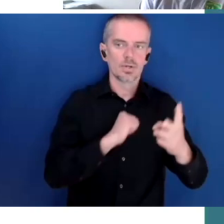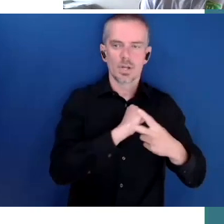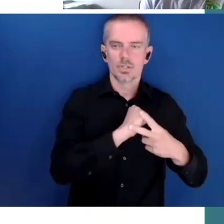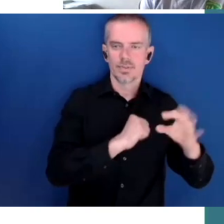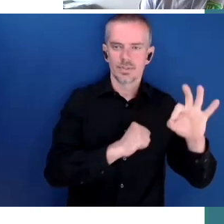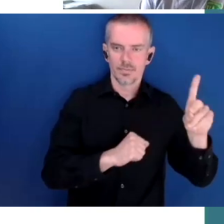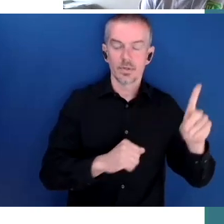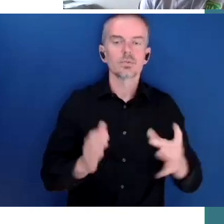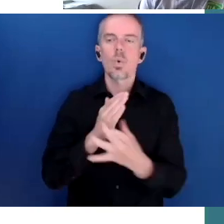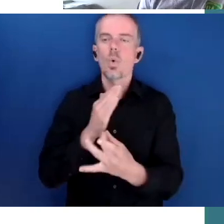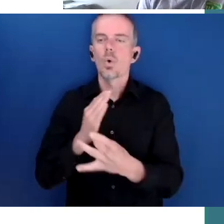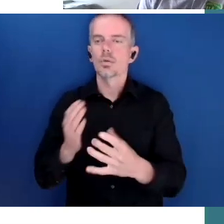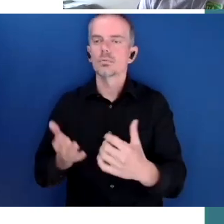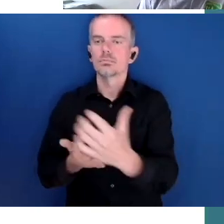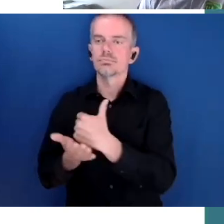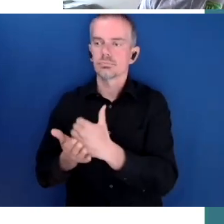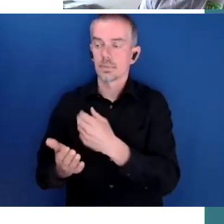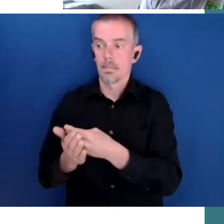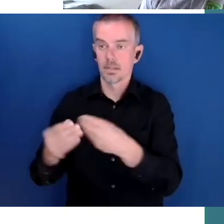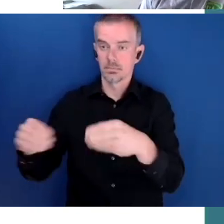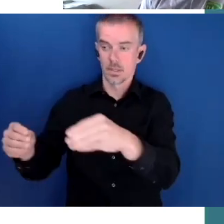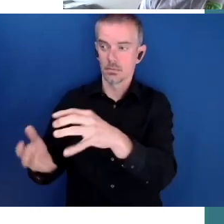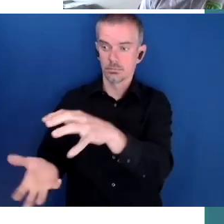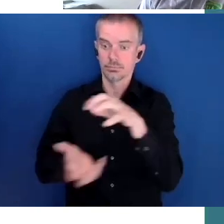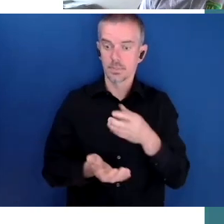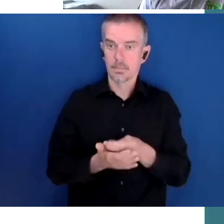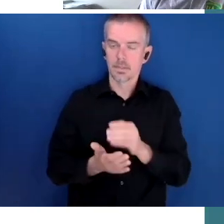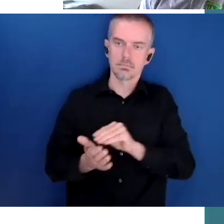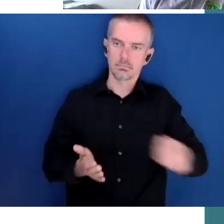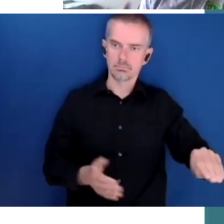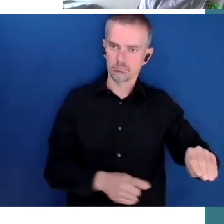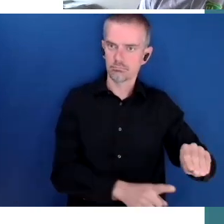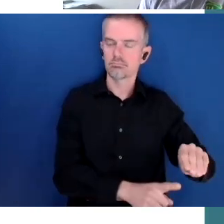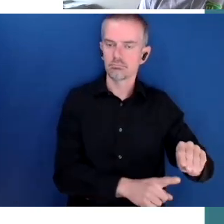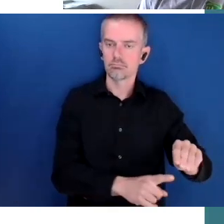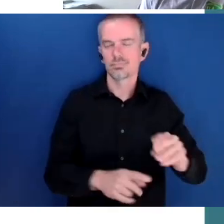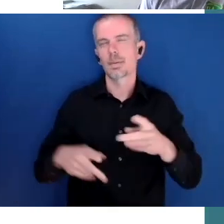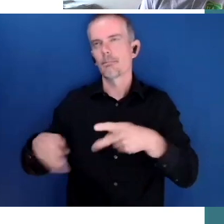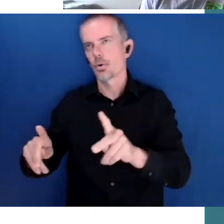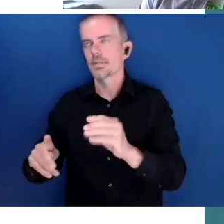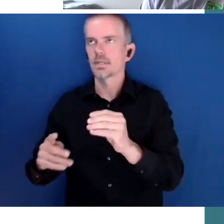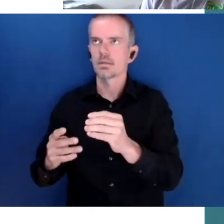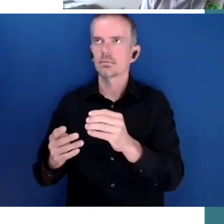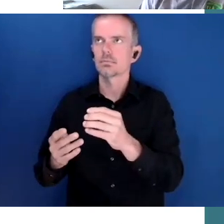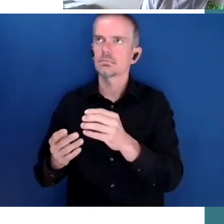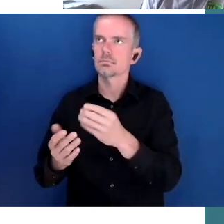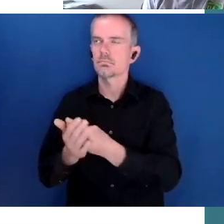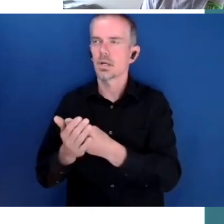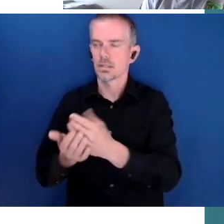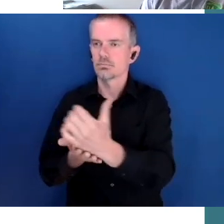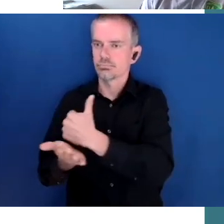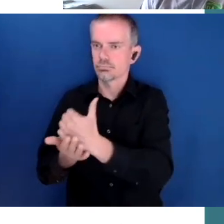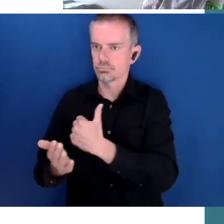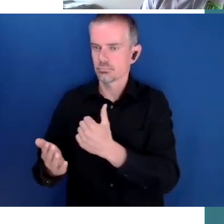revenues and a number of other kind of permit and revenue streams that the federal government gets, but it